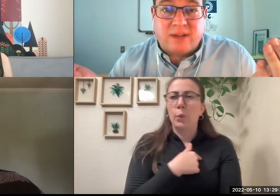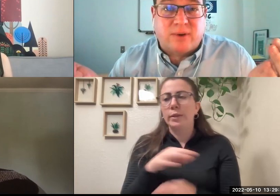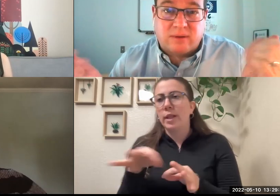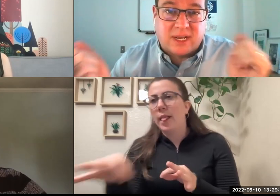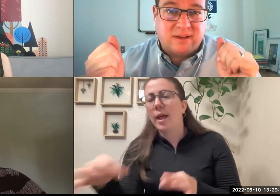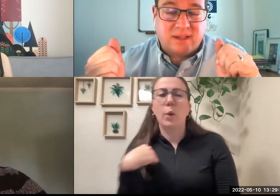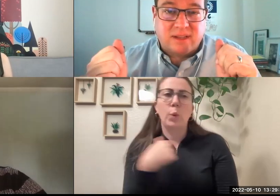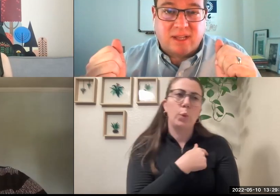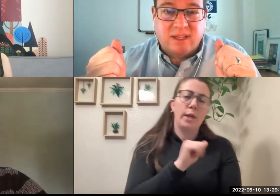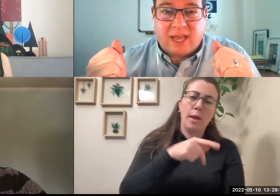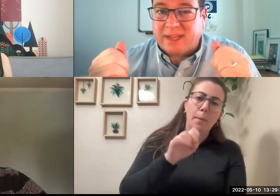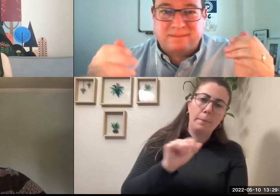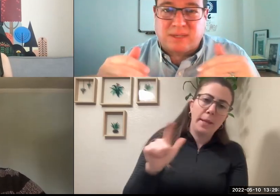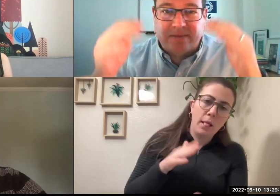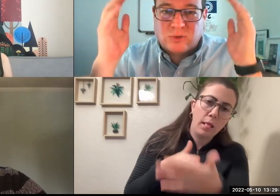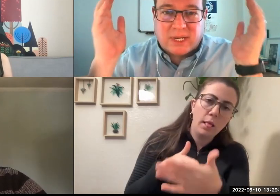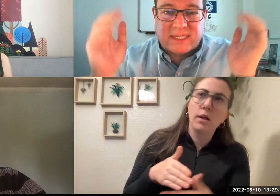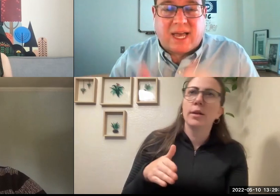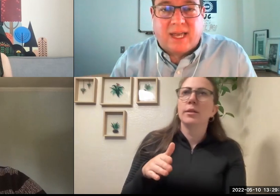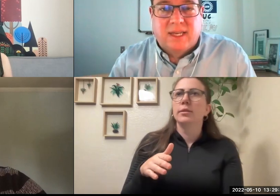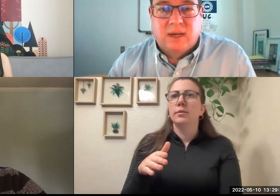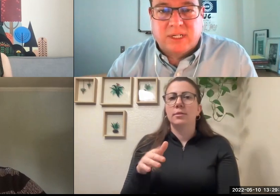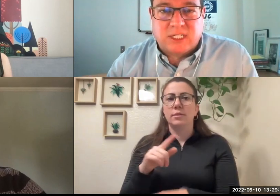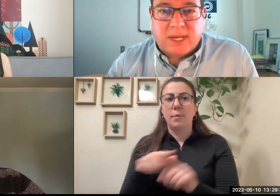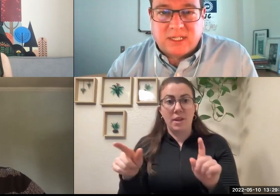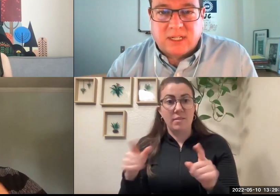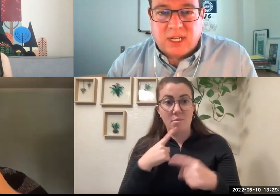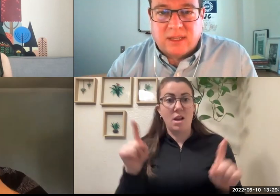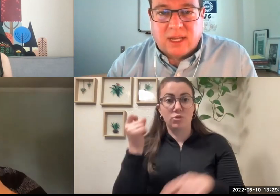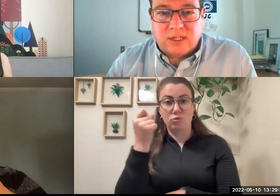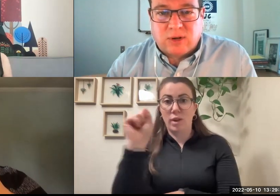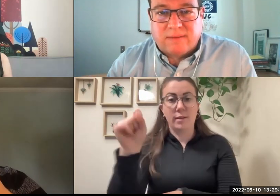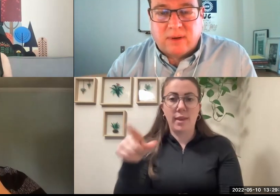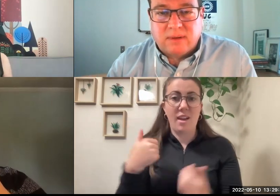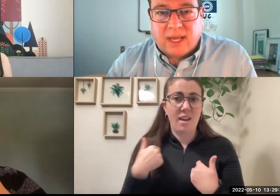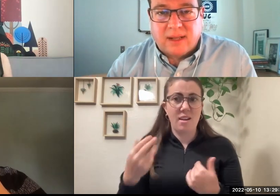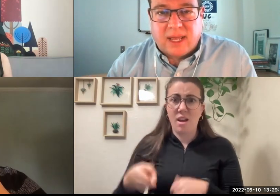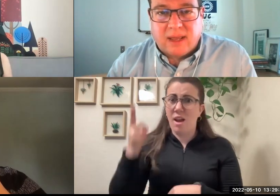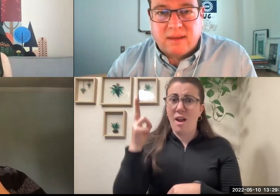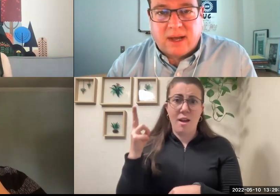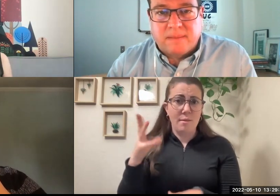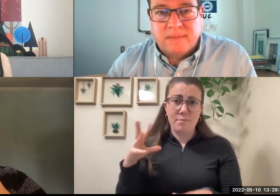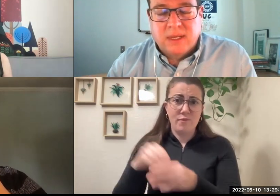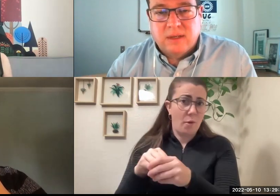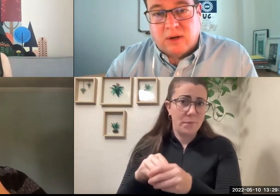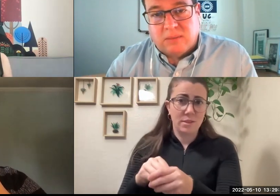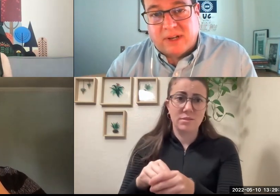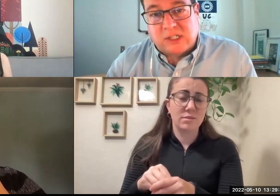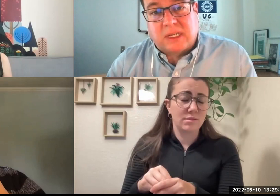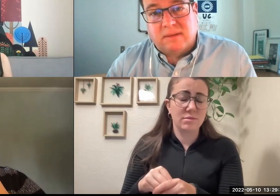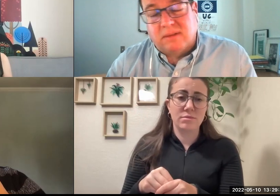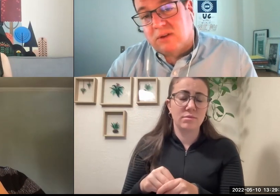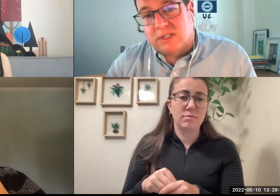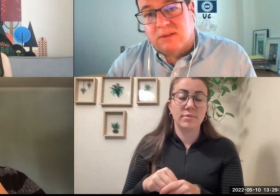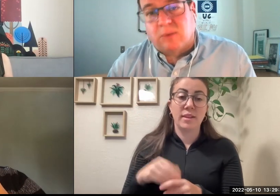they took a strike vote, right? And they had like some crazy high participation in the strike vote. And they,